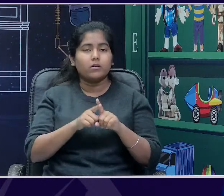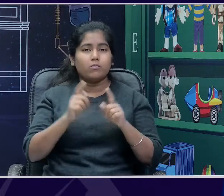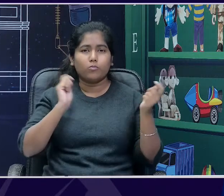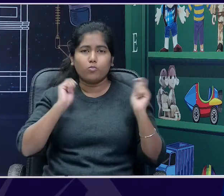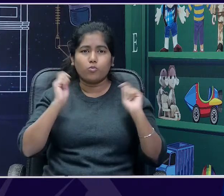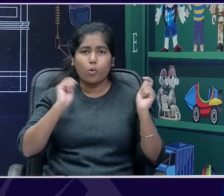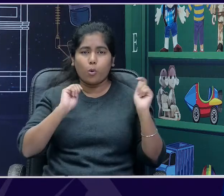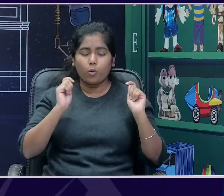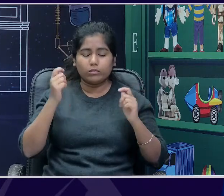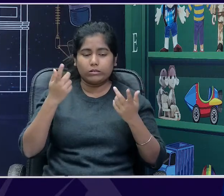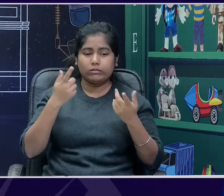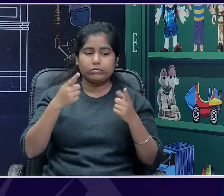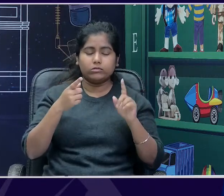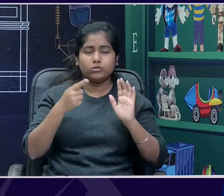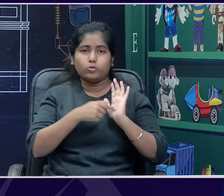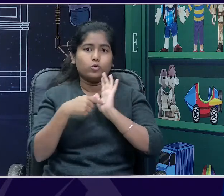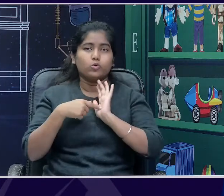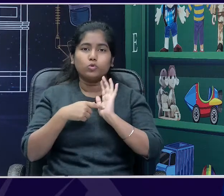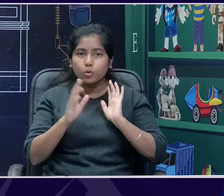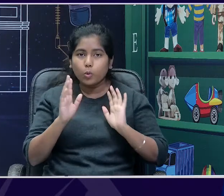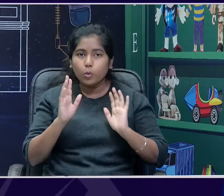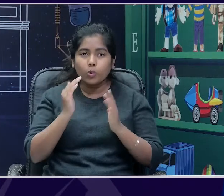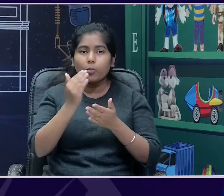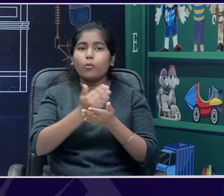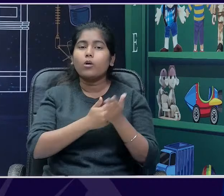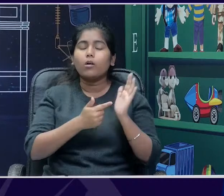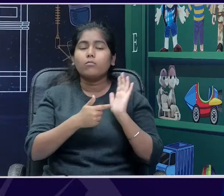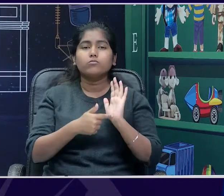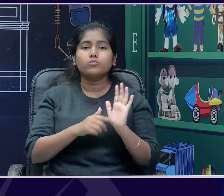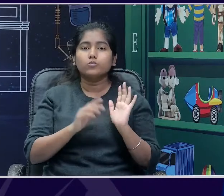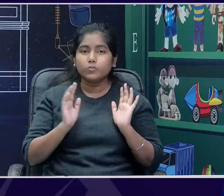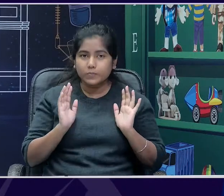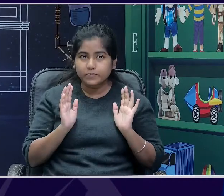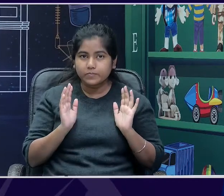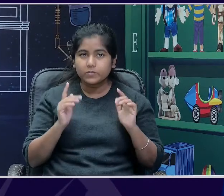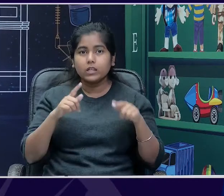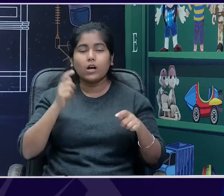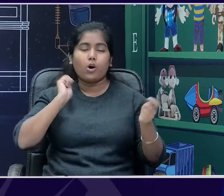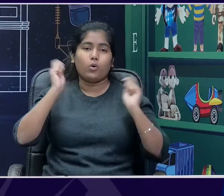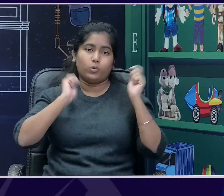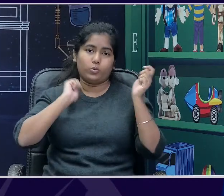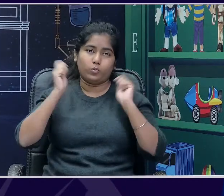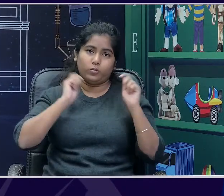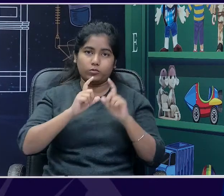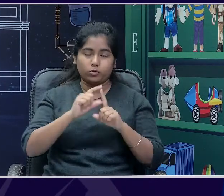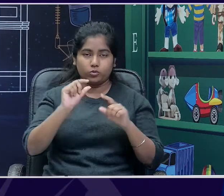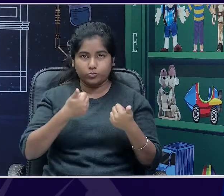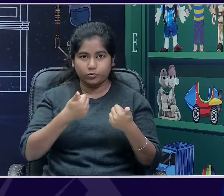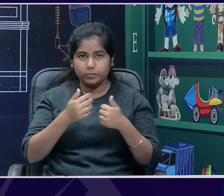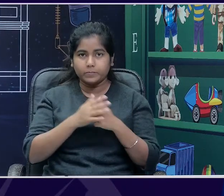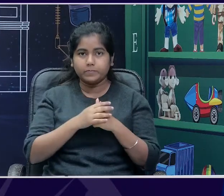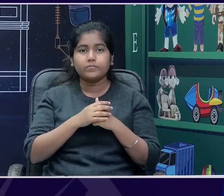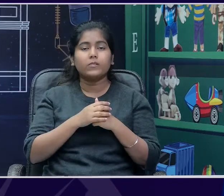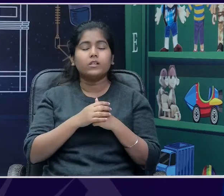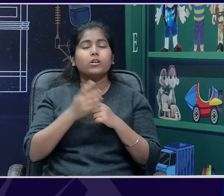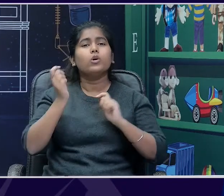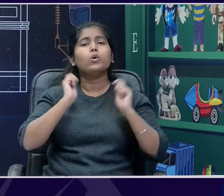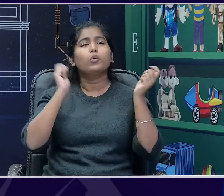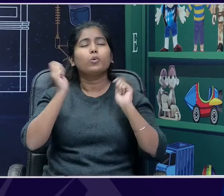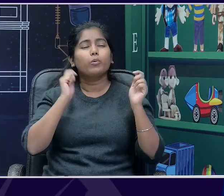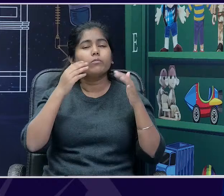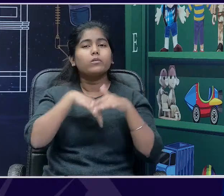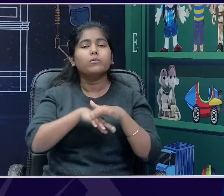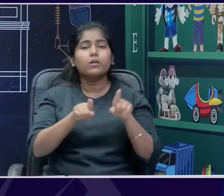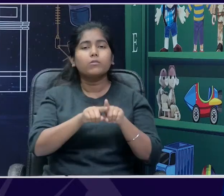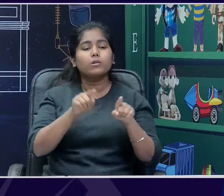not exactly puppet, but it's a show. Or with role play. Right. Right? So role play, we can